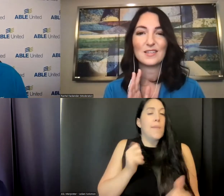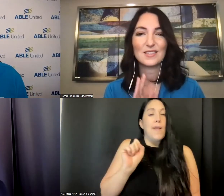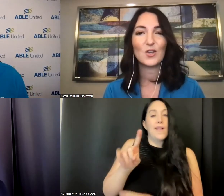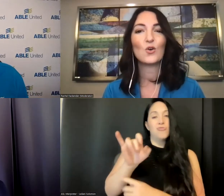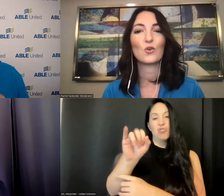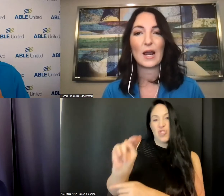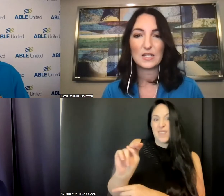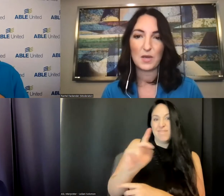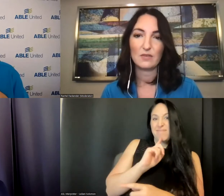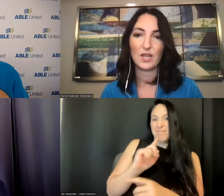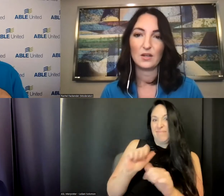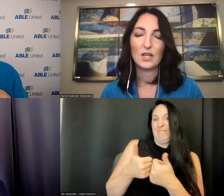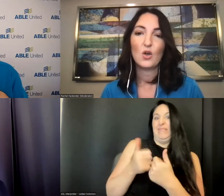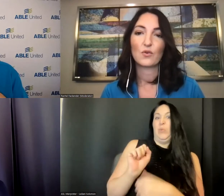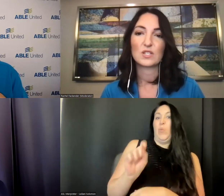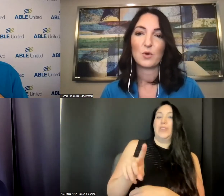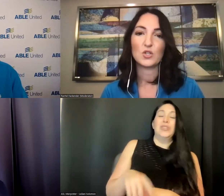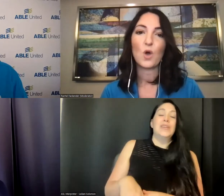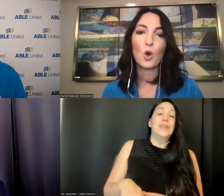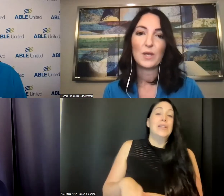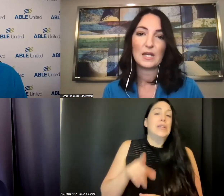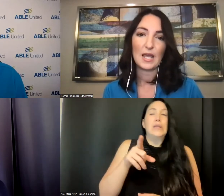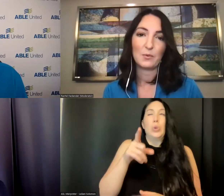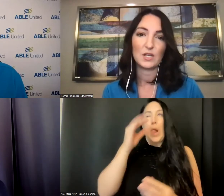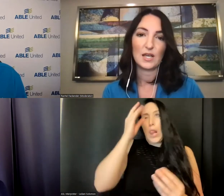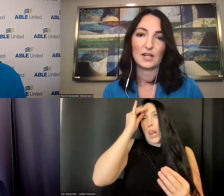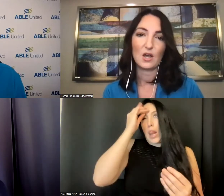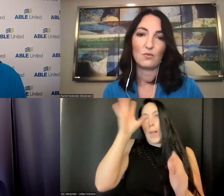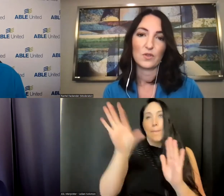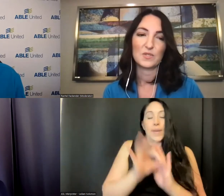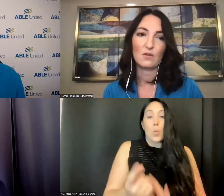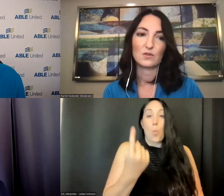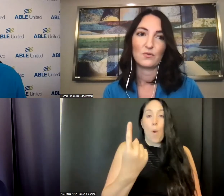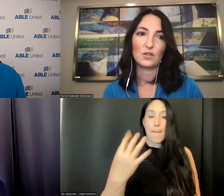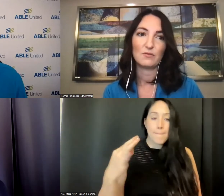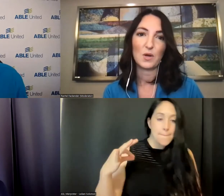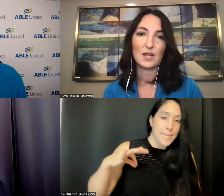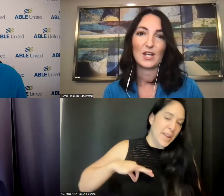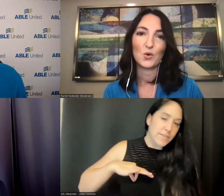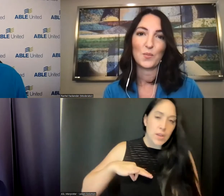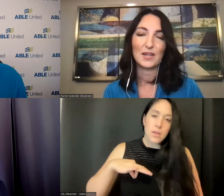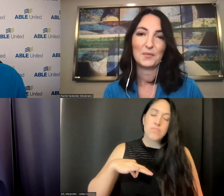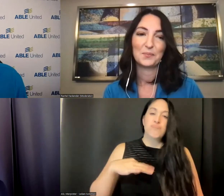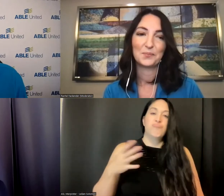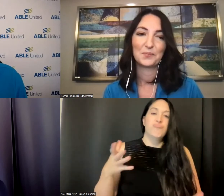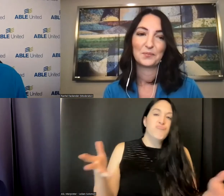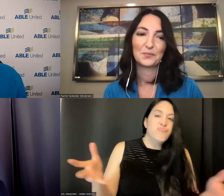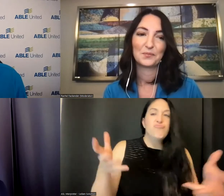is the single greatest benefit for someone to open an ABLE United account for themselves or for a loved one, in your